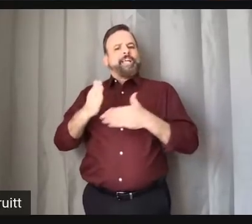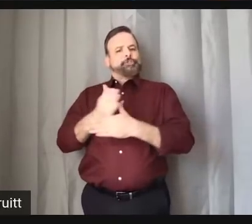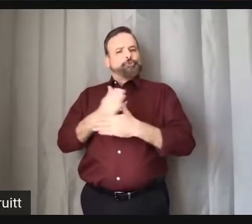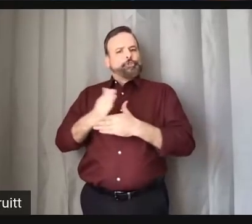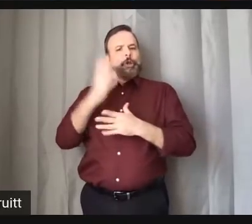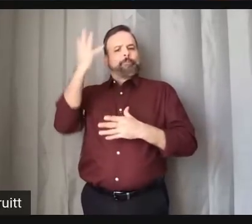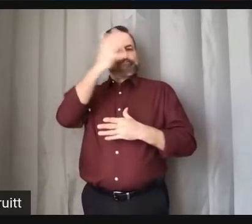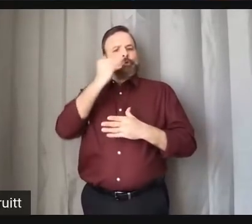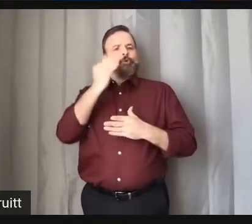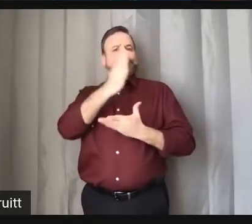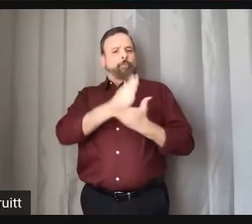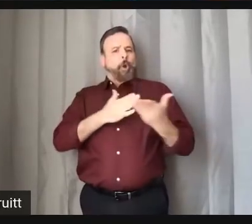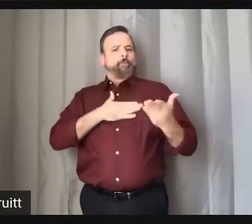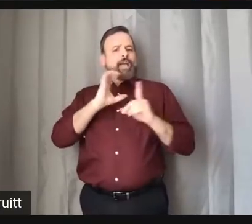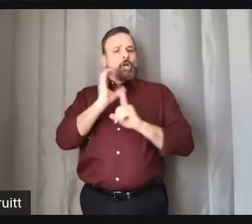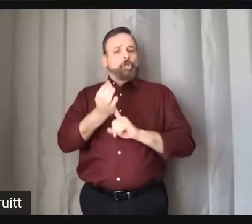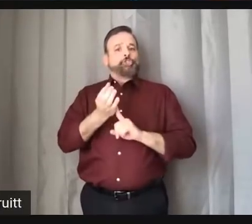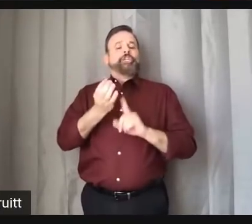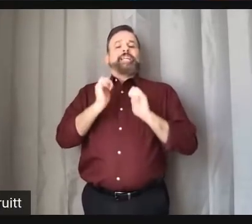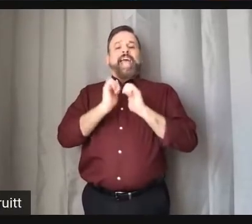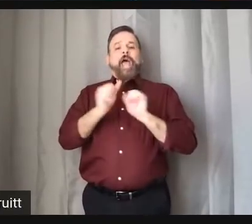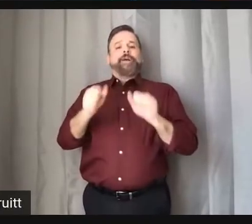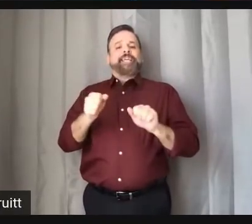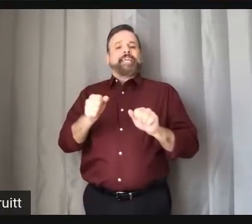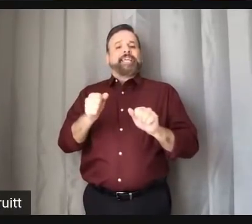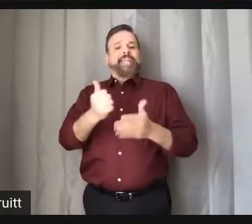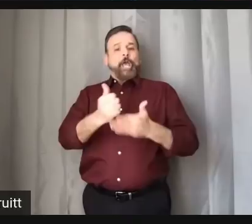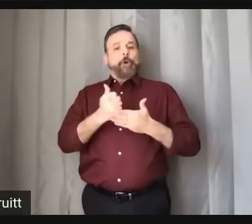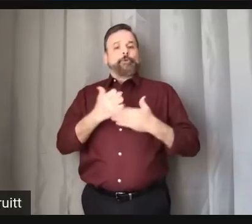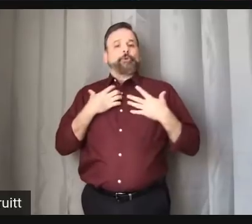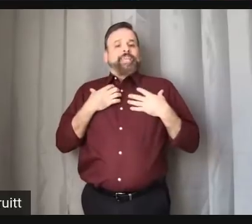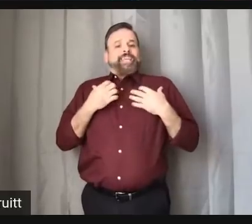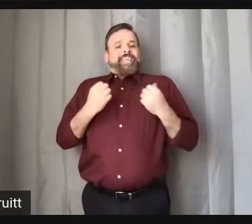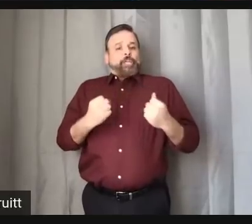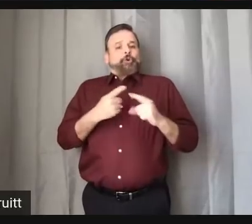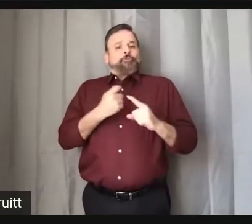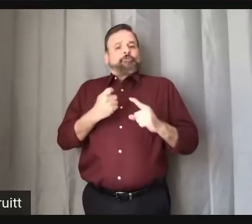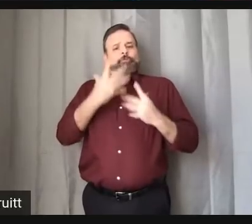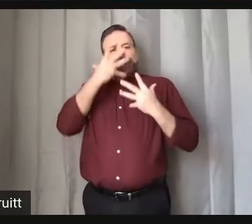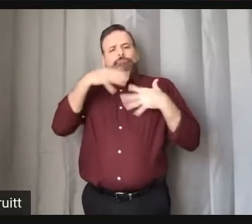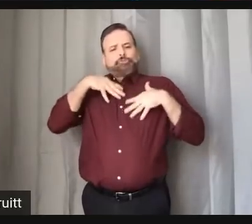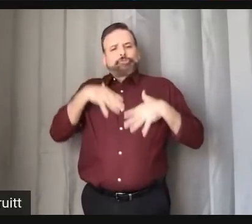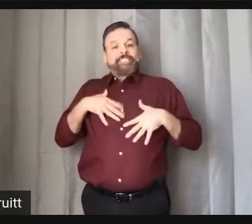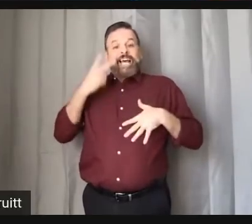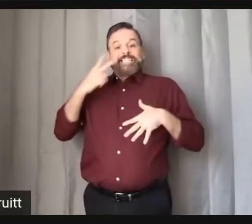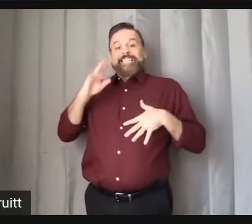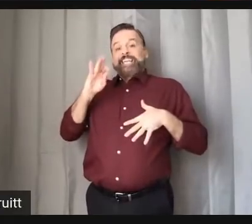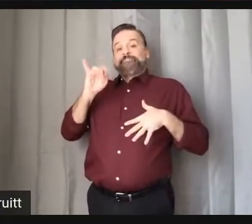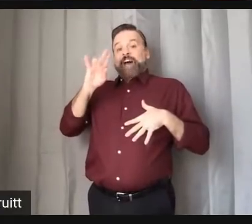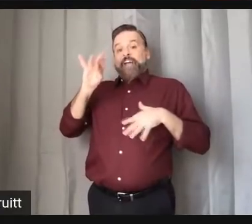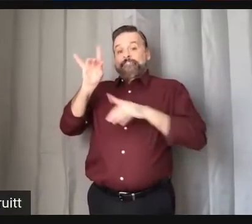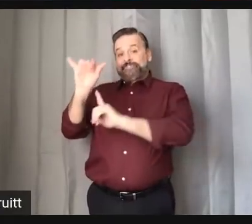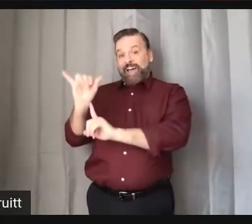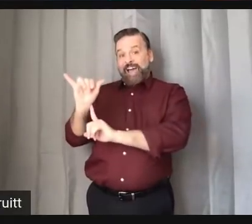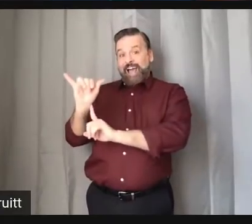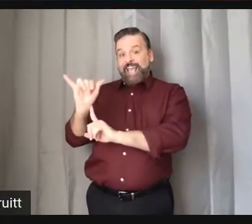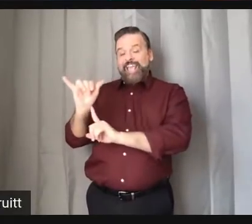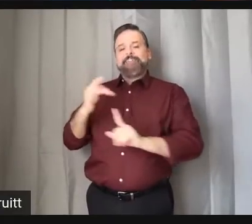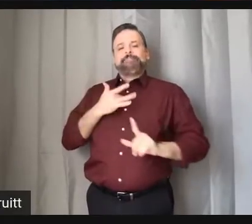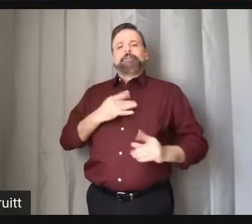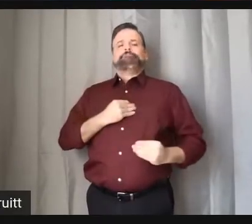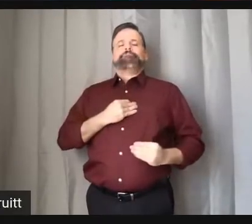you heal from grief. Cause now I see a firefly and I'm just like, it warms my heart. I feel like less alone. And I hope that kids who are going